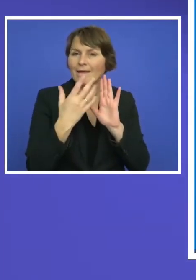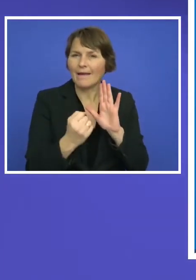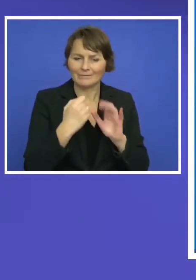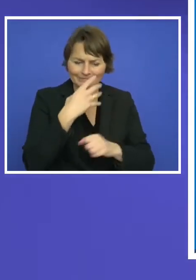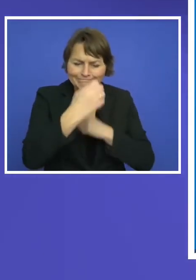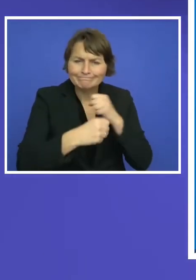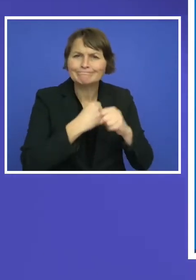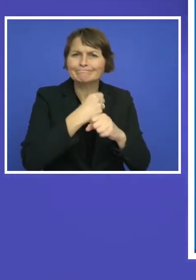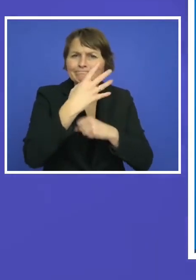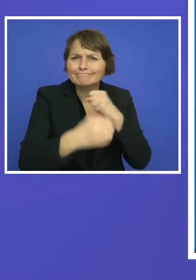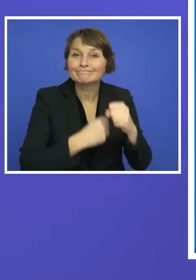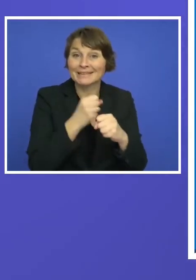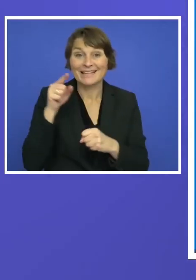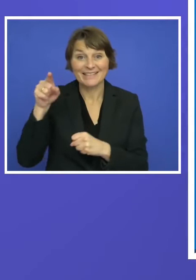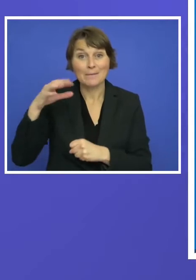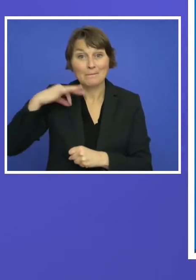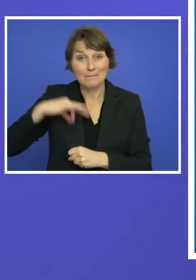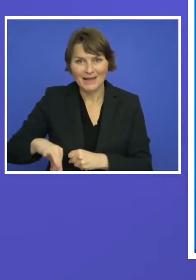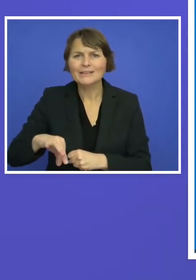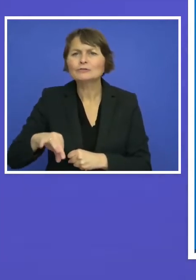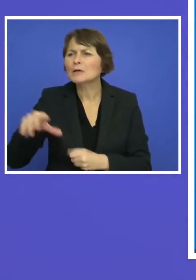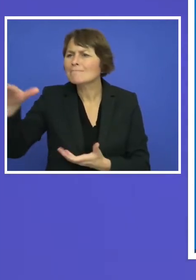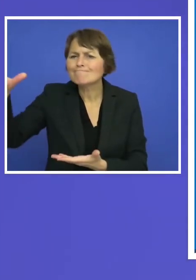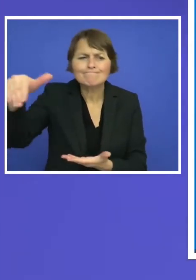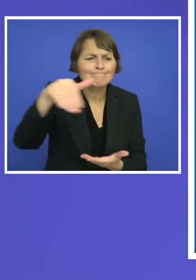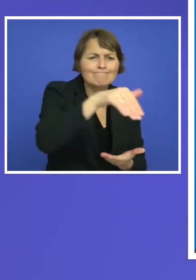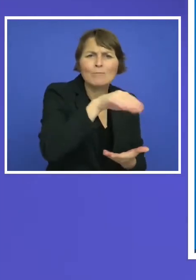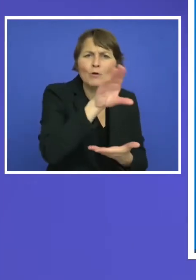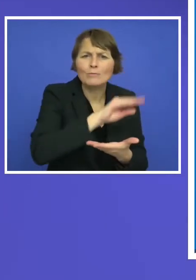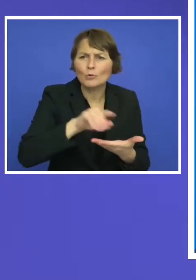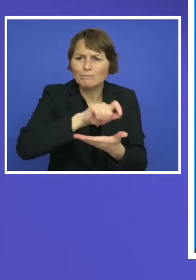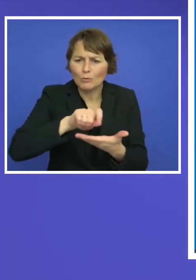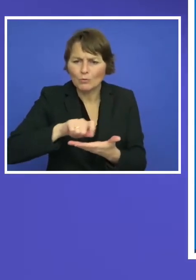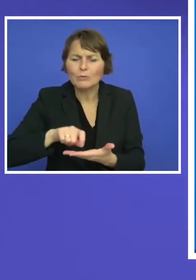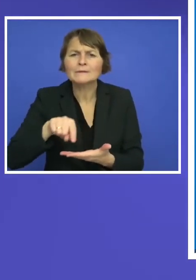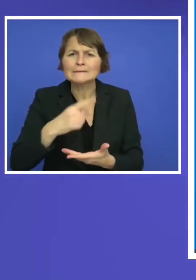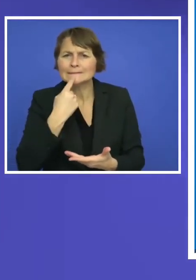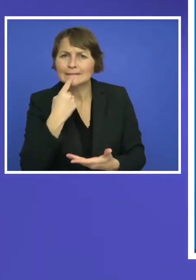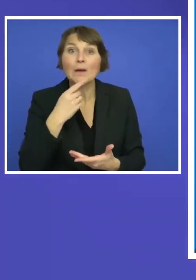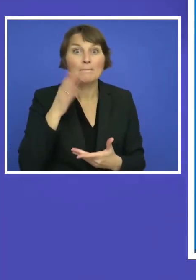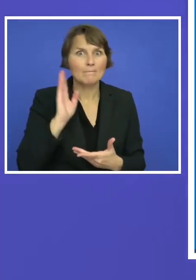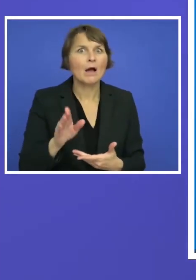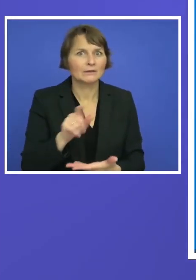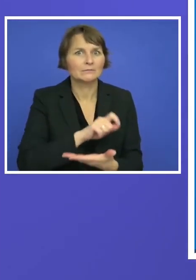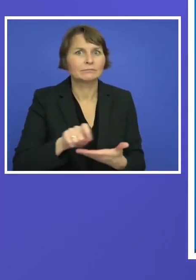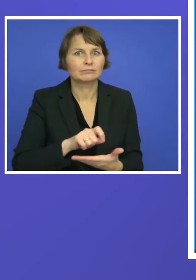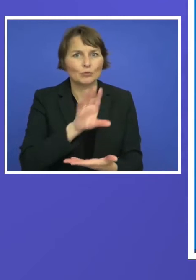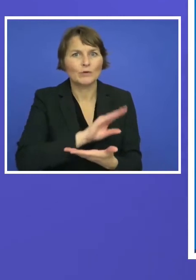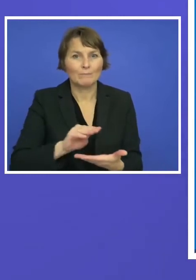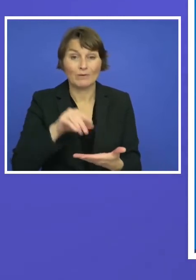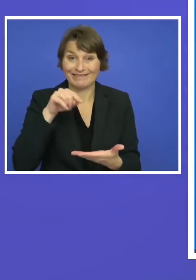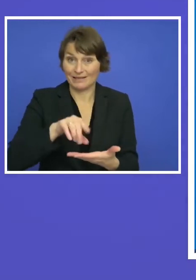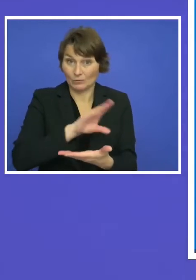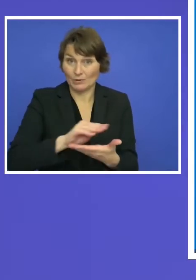report that complements the budget law in Morocco, and that's a mandatory report that needs to be put forward when the